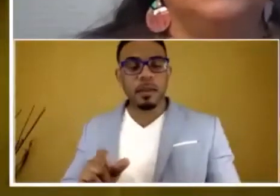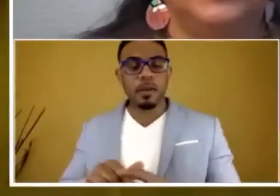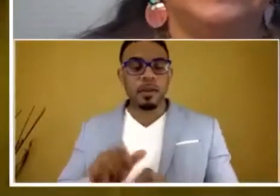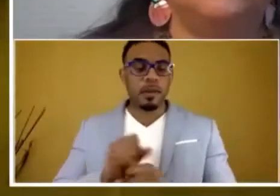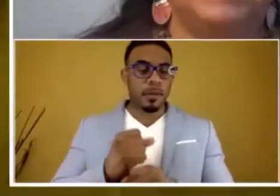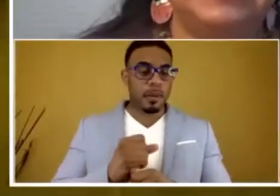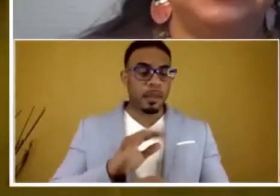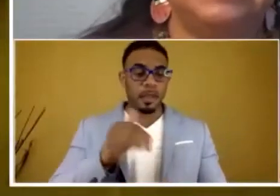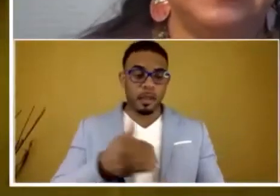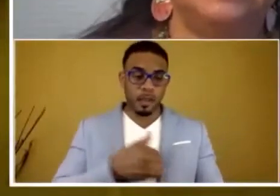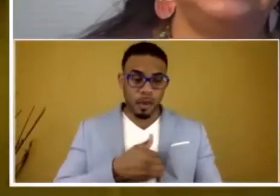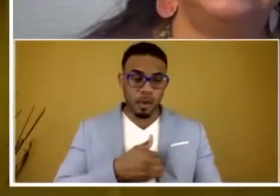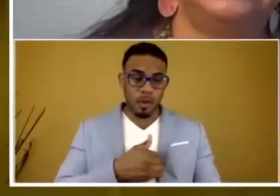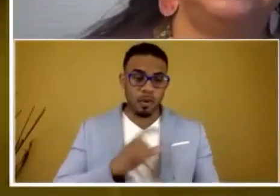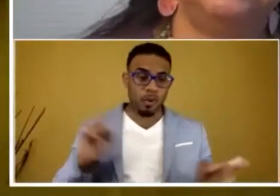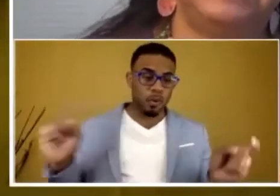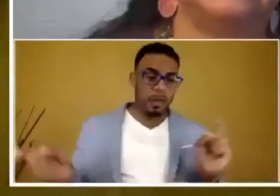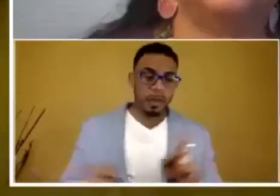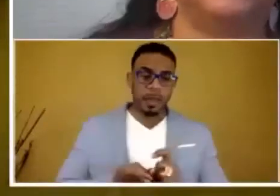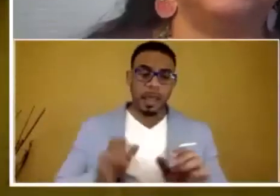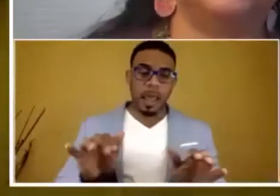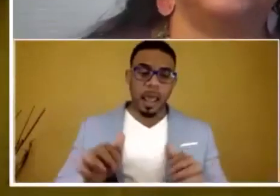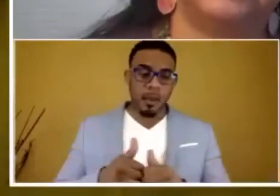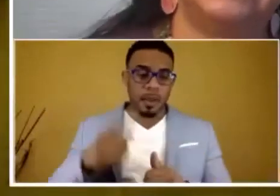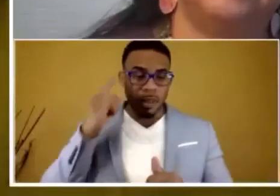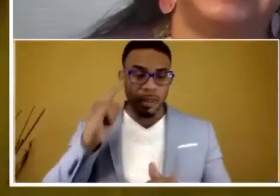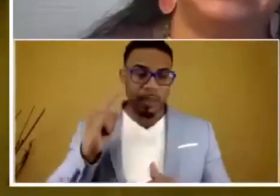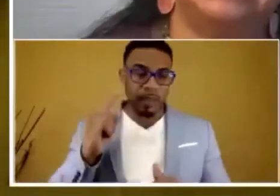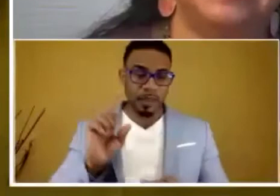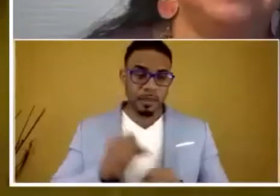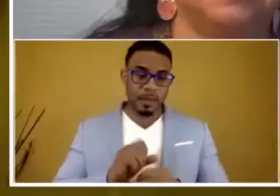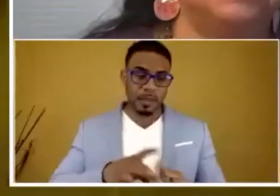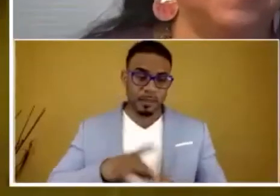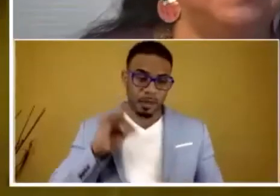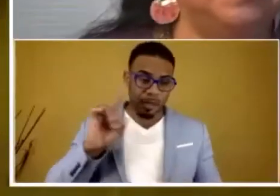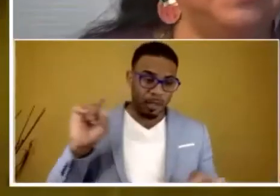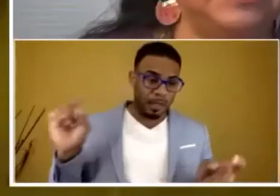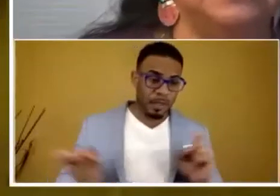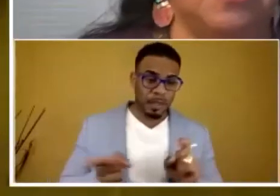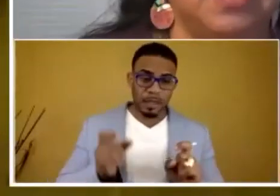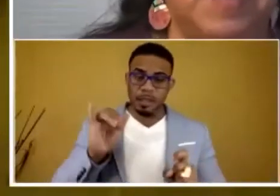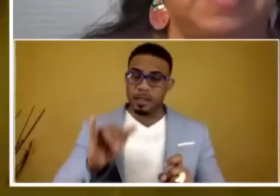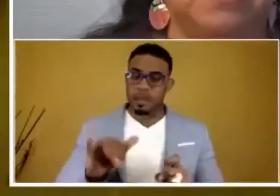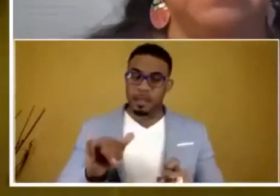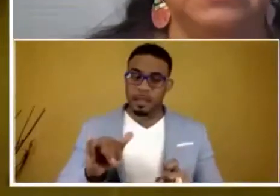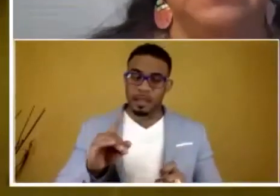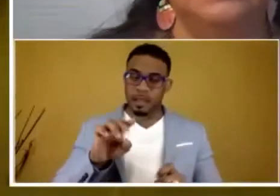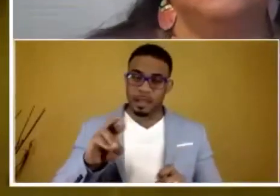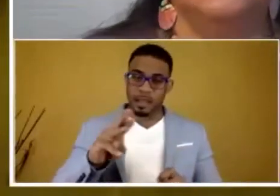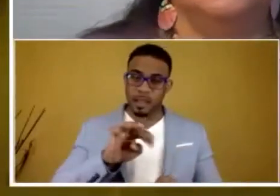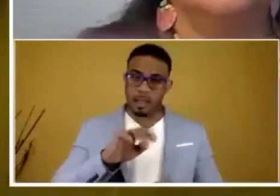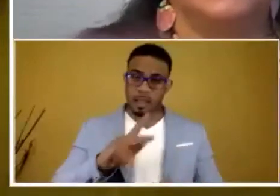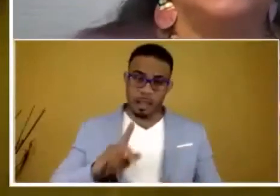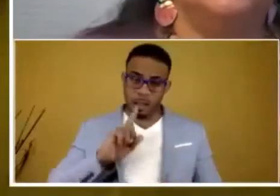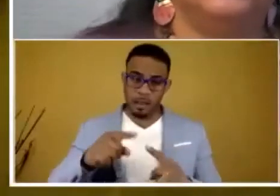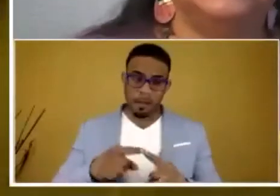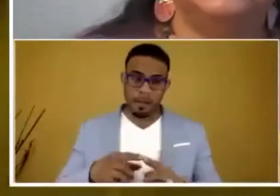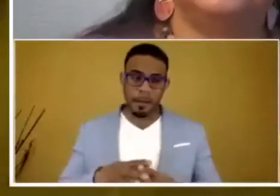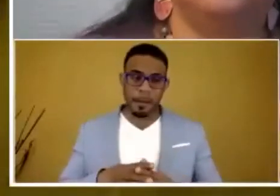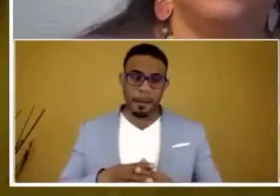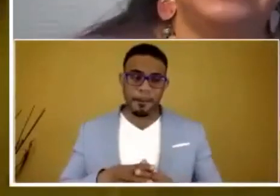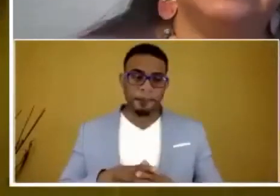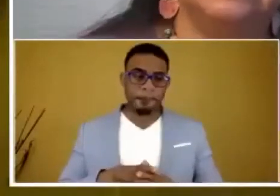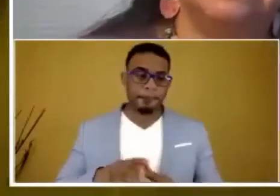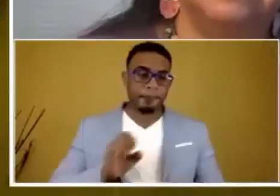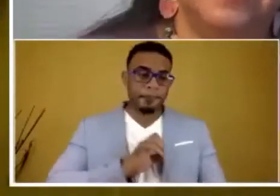soul transformations? How do we continue to make the spiritual transformations that Dr. Martin Luther King talked about? The energy